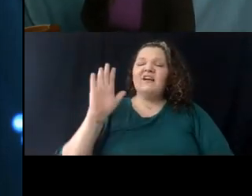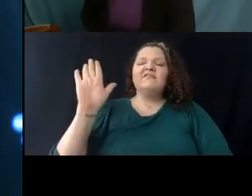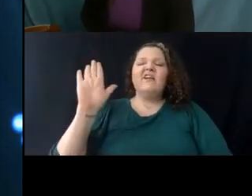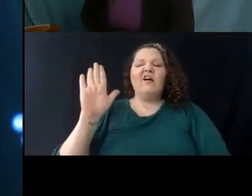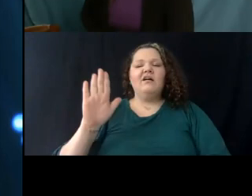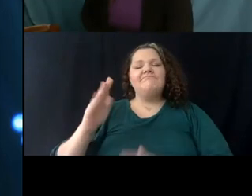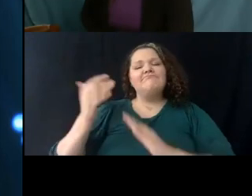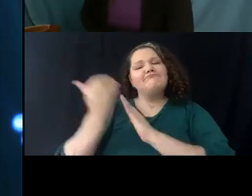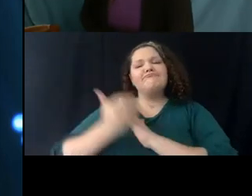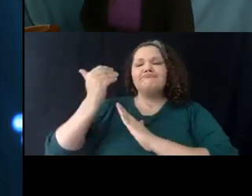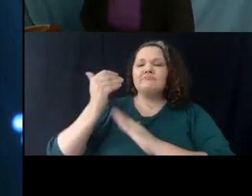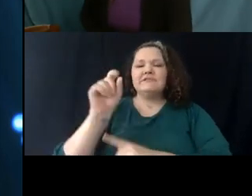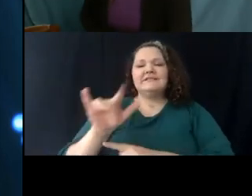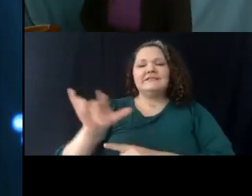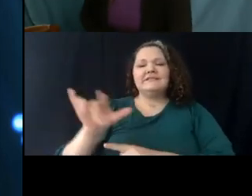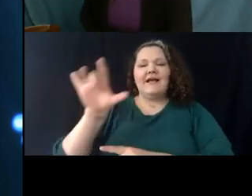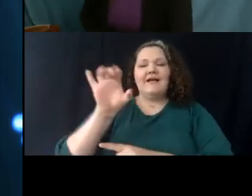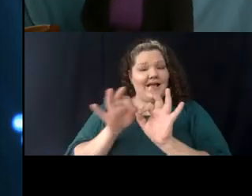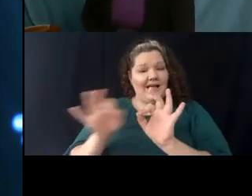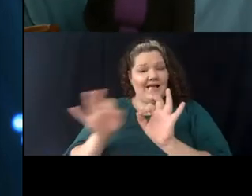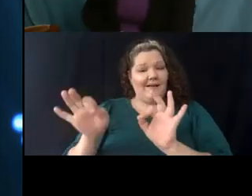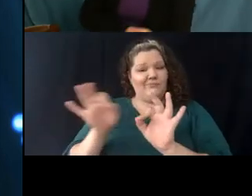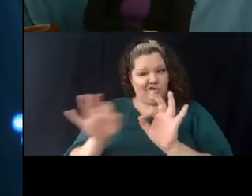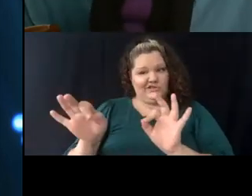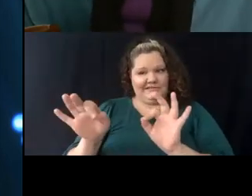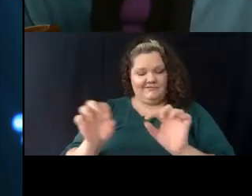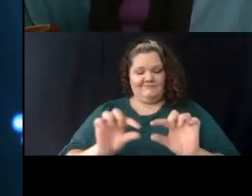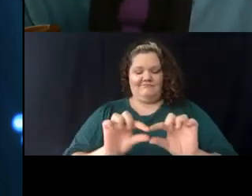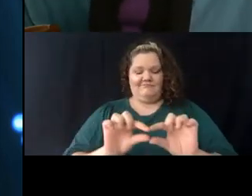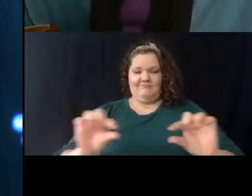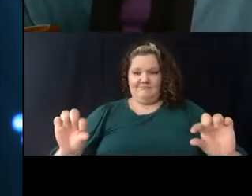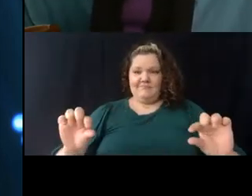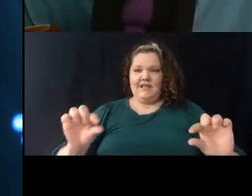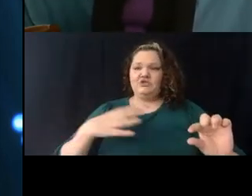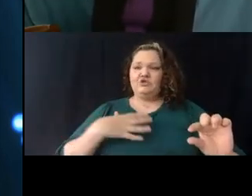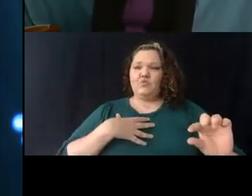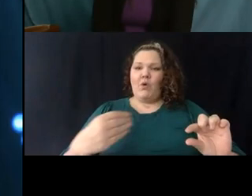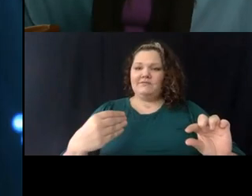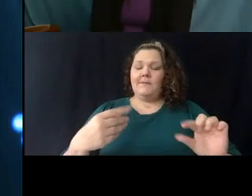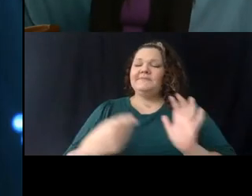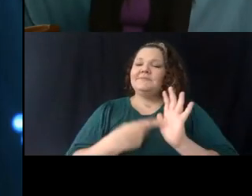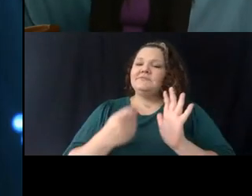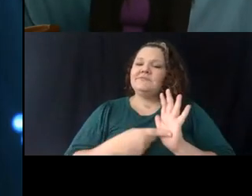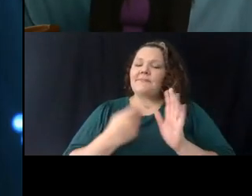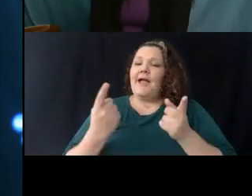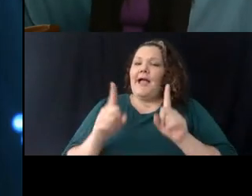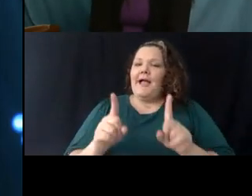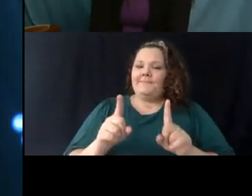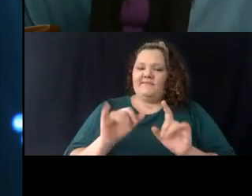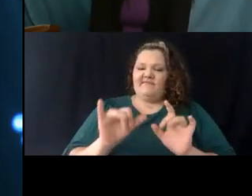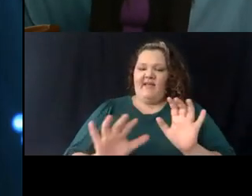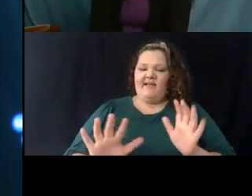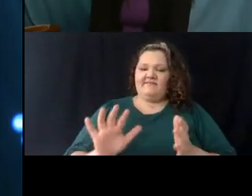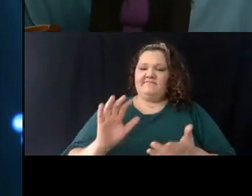Sometimes, for example, I'll spend some time on Netflix watching a movie, and they typically will have a very automated style